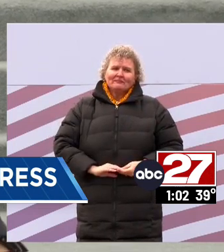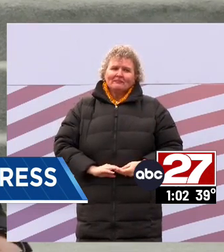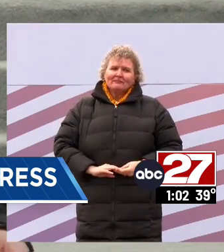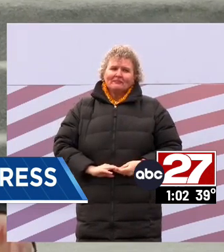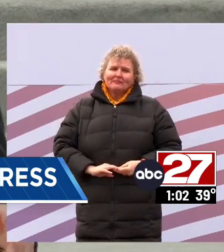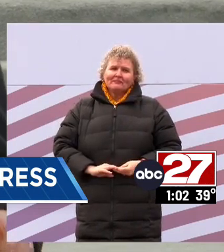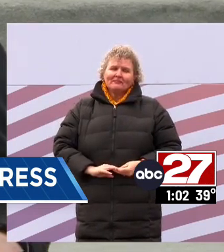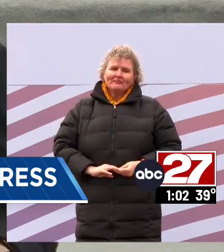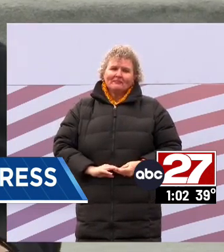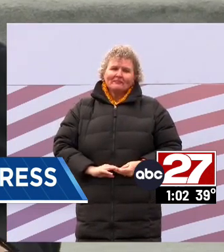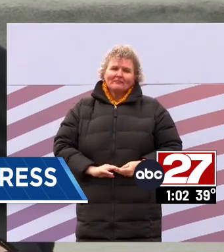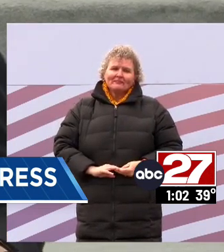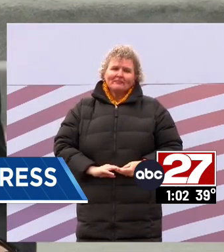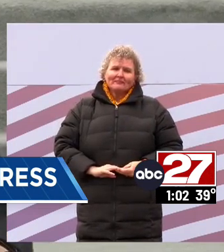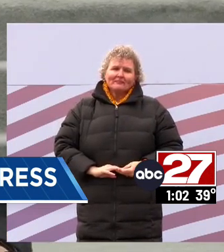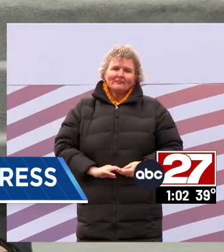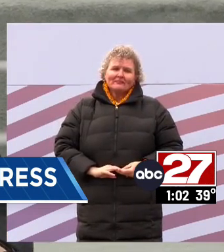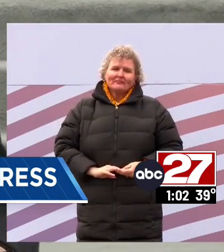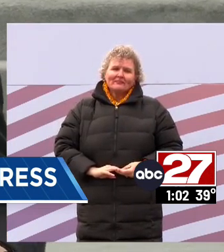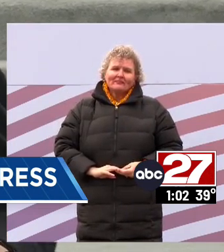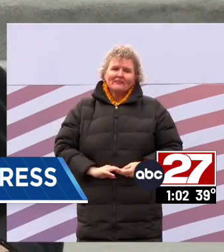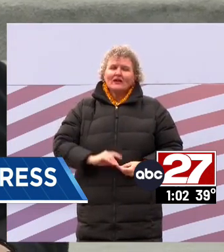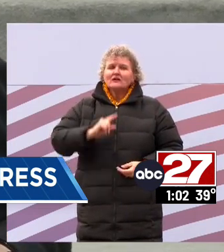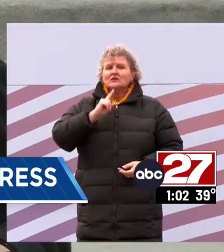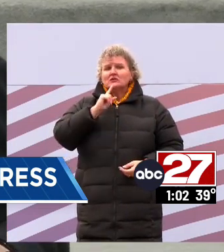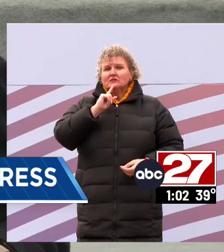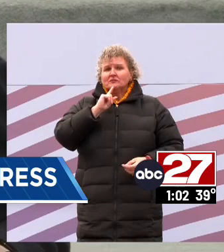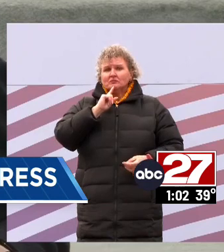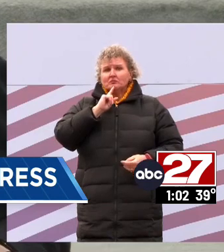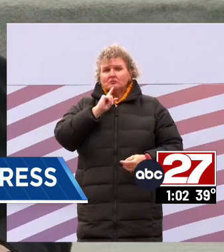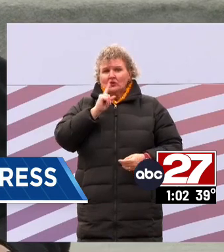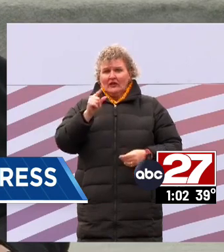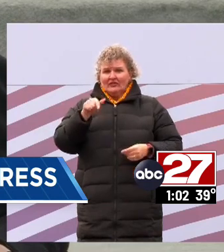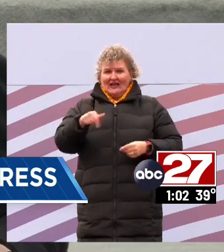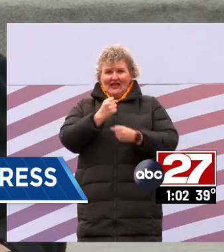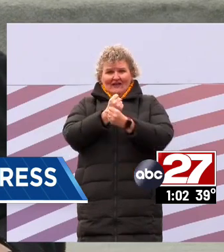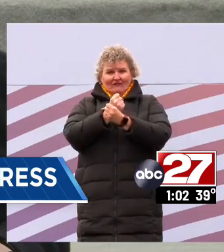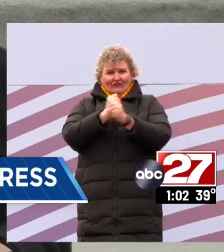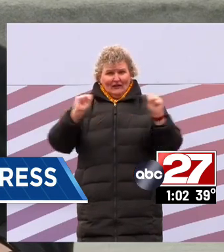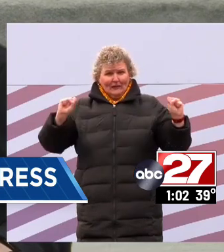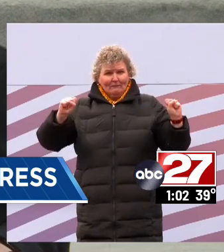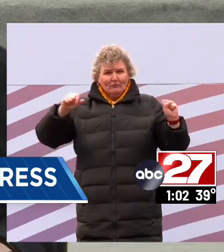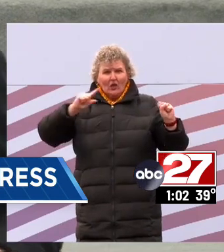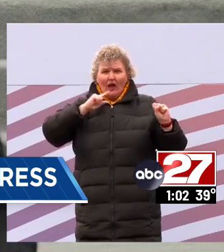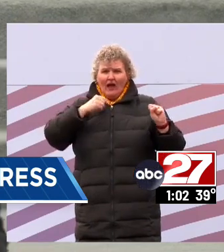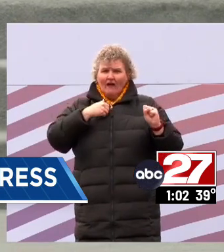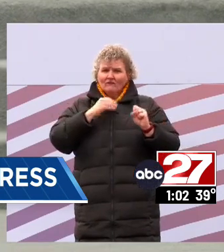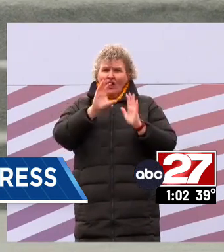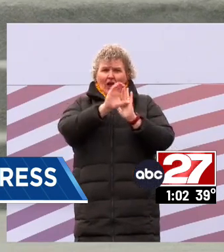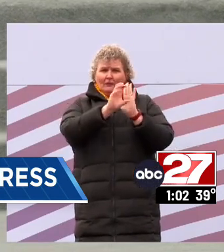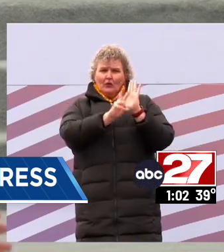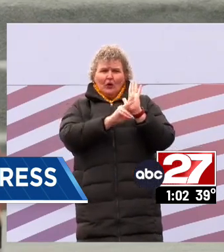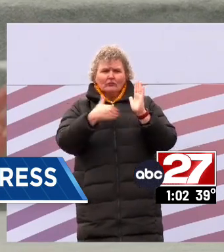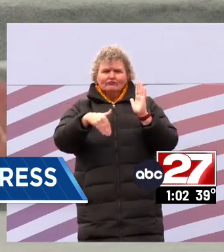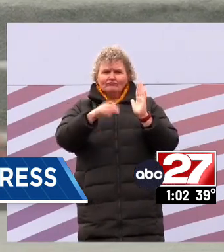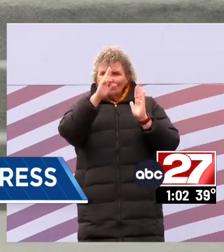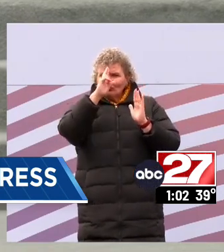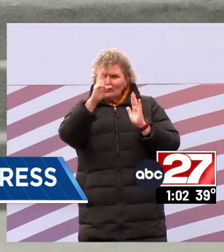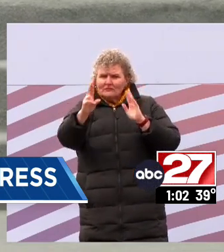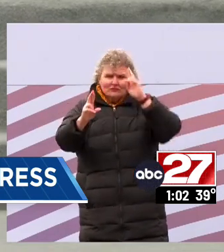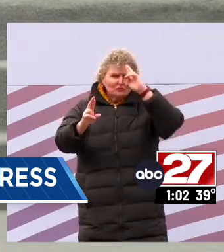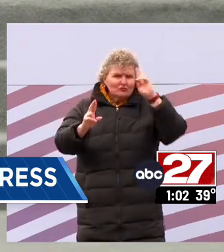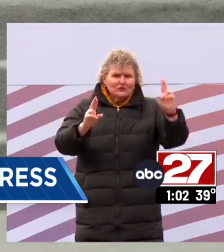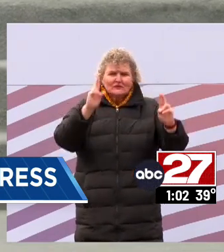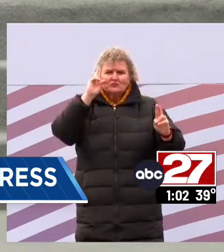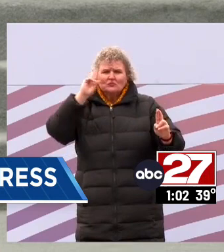The kind of real freedom that comes when you live in a commonwealth that respects you for who you are, no matter what you